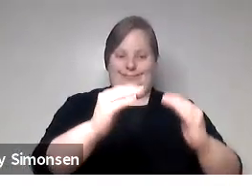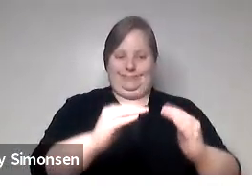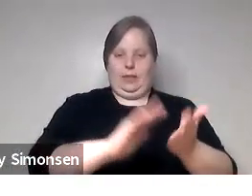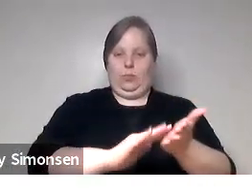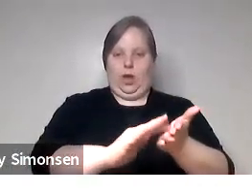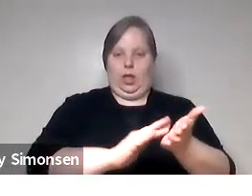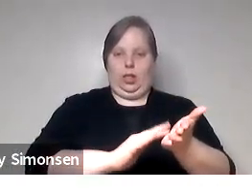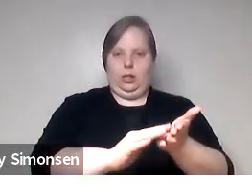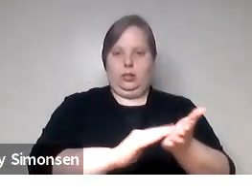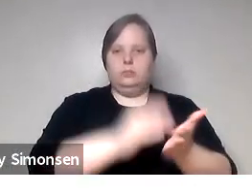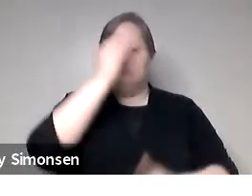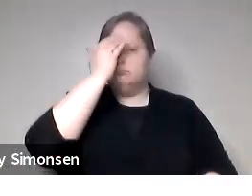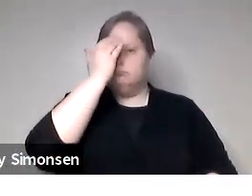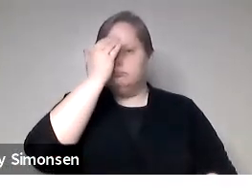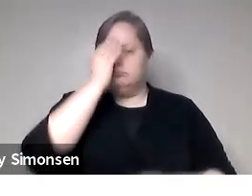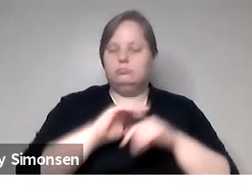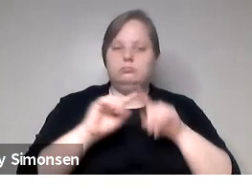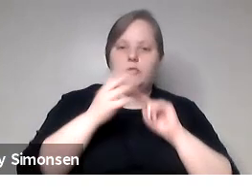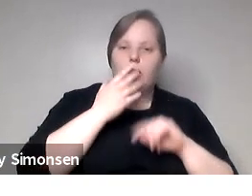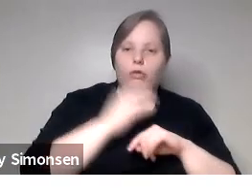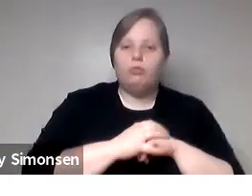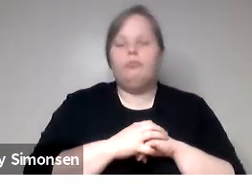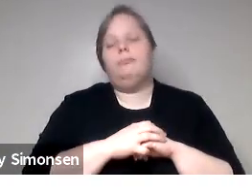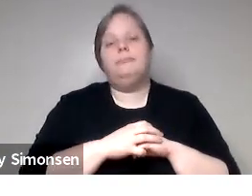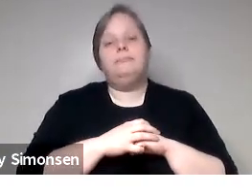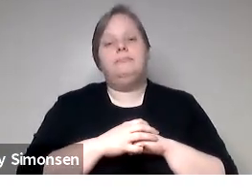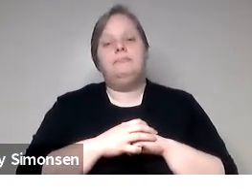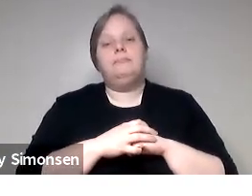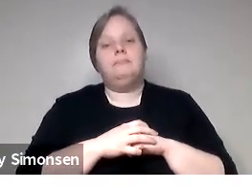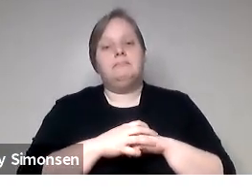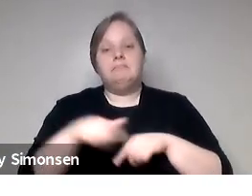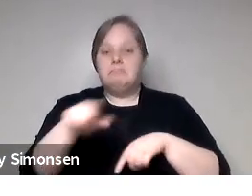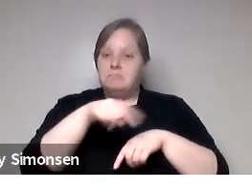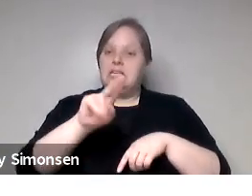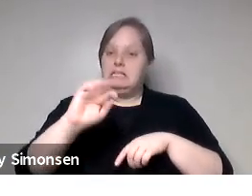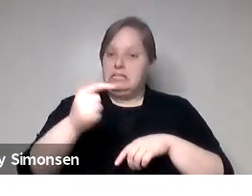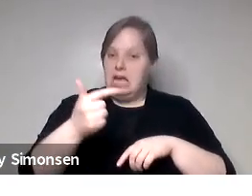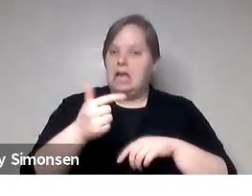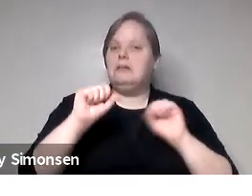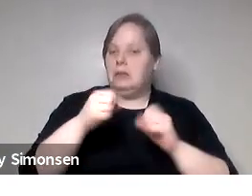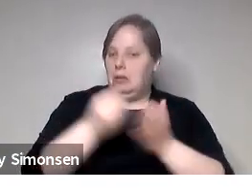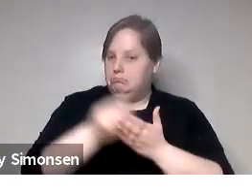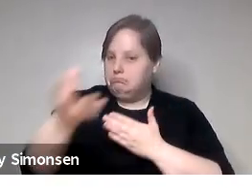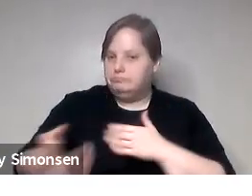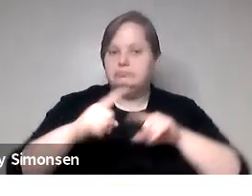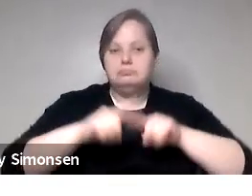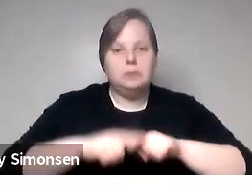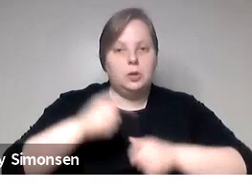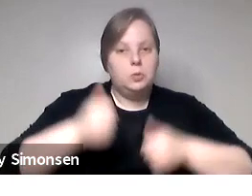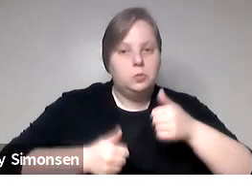colors. You can purchase these depending on what sets you get. We're talking